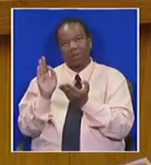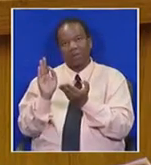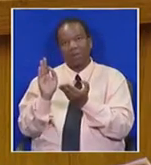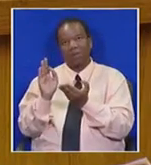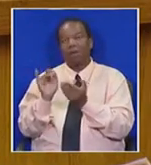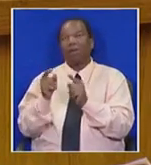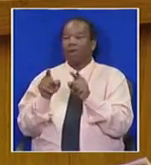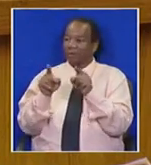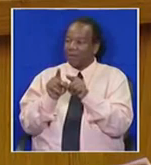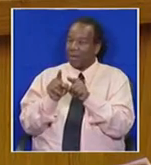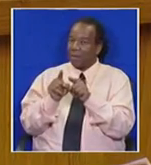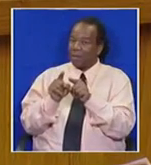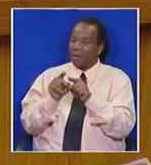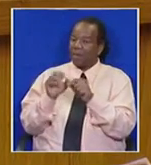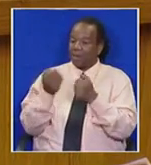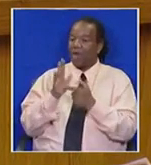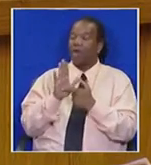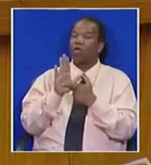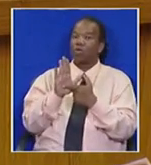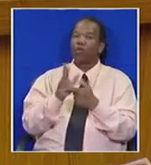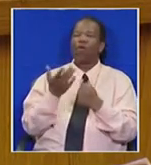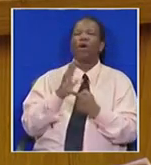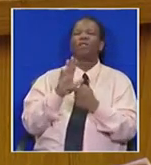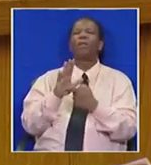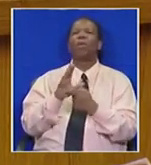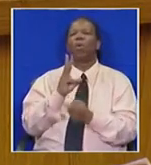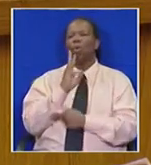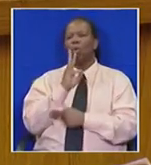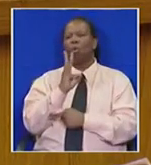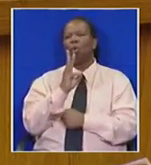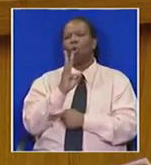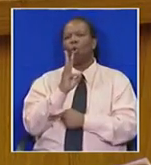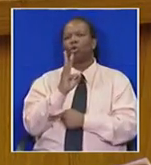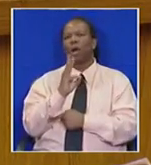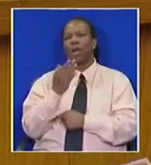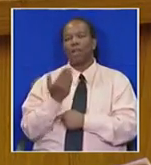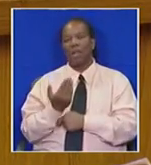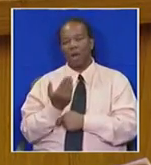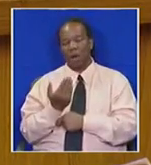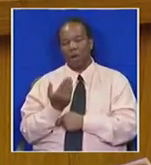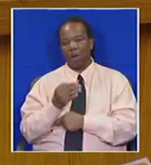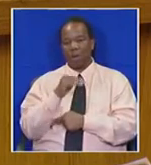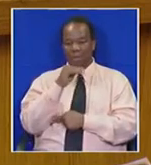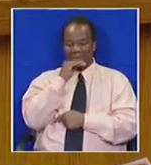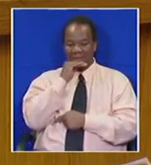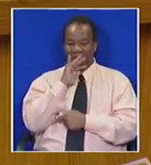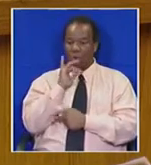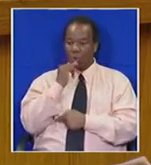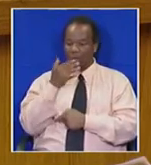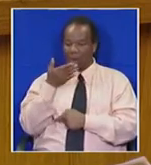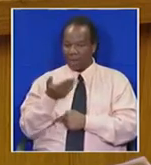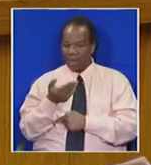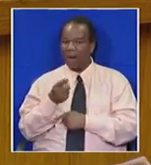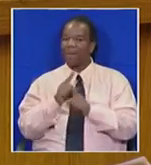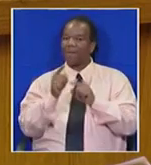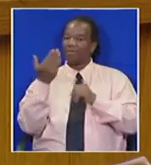is used in this is that of water. Not water now, but generally at the point at which the National Development Plan was put